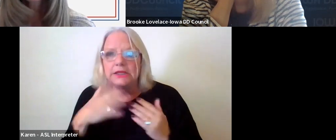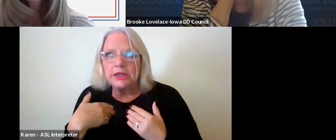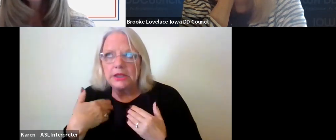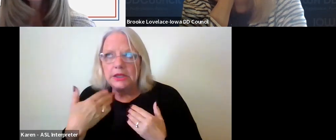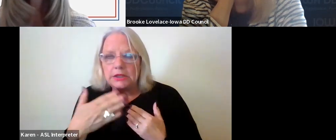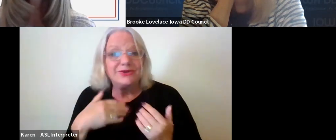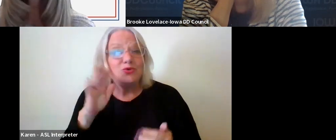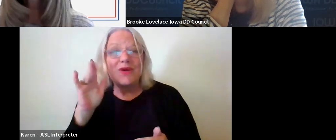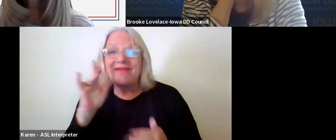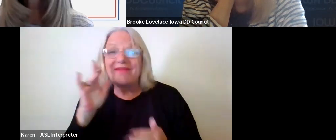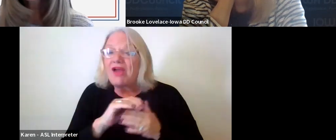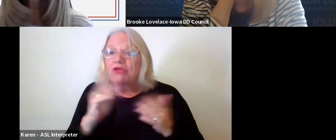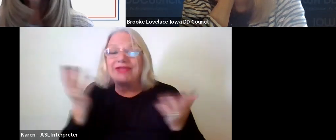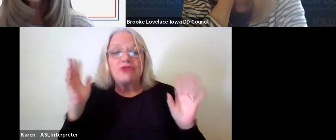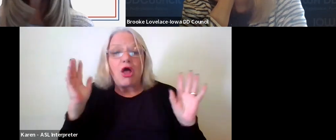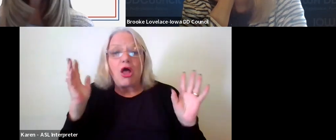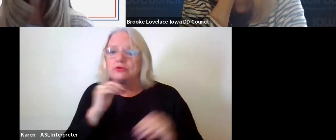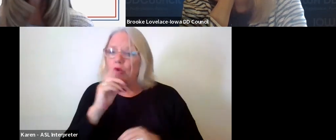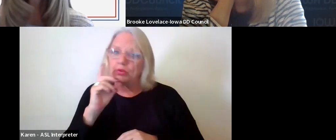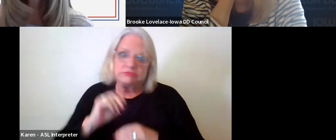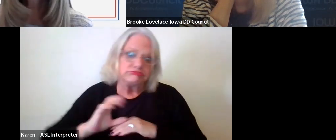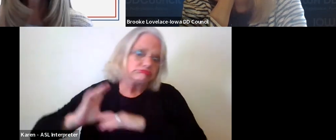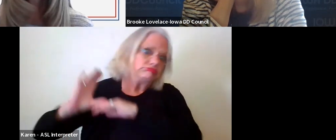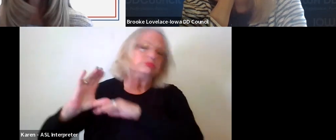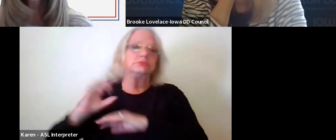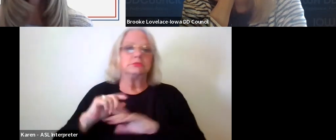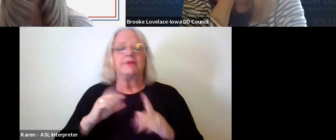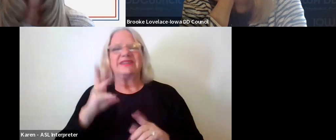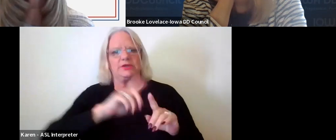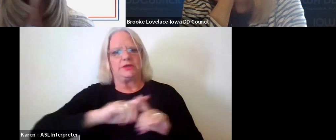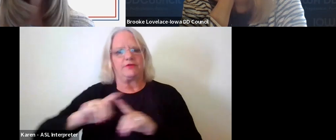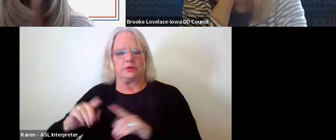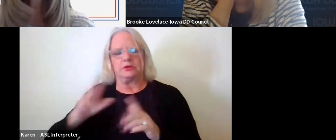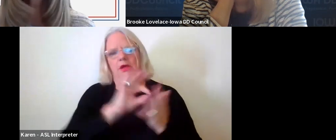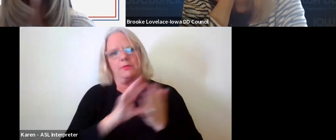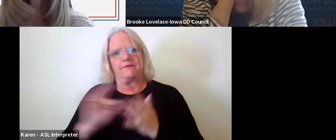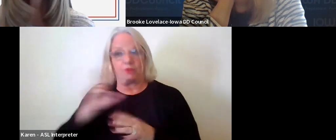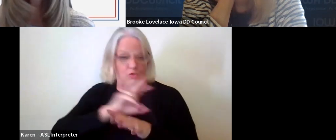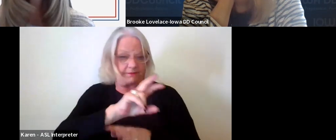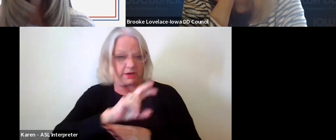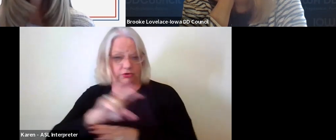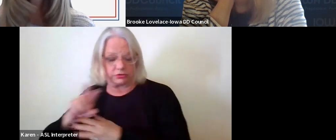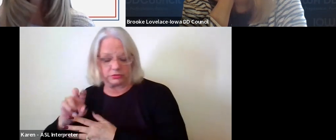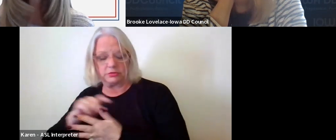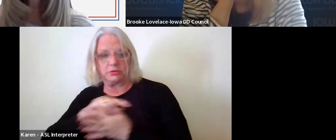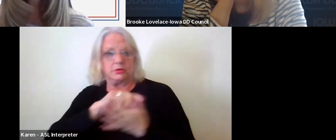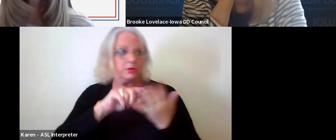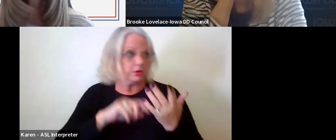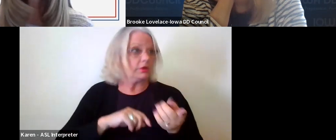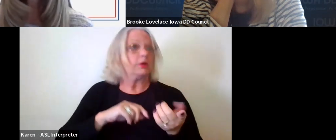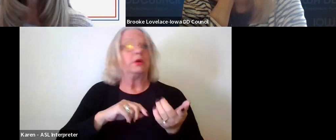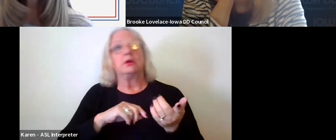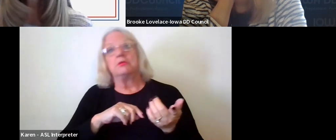$25. There's 6 investment options. They are professionally managed investment options. They range